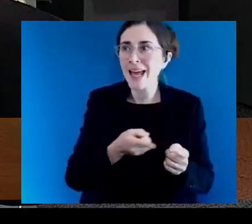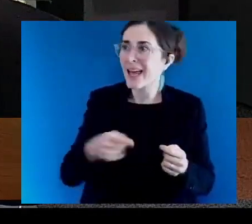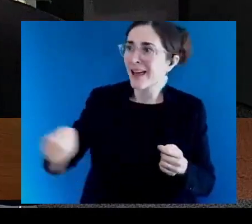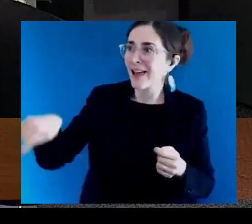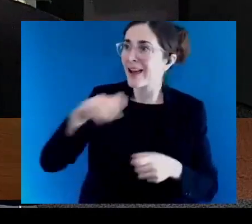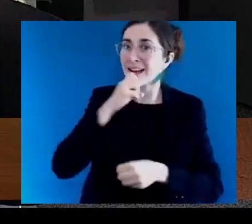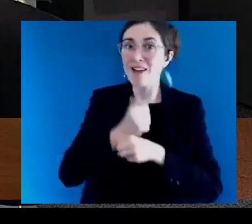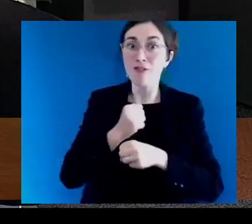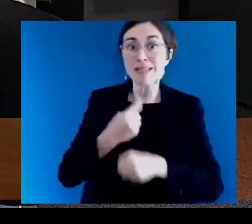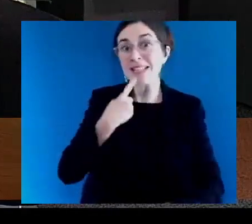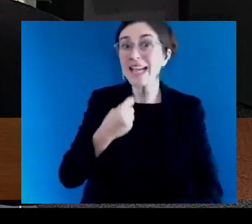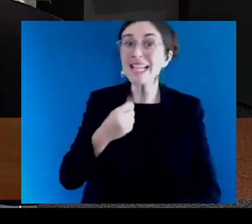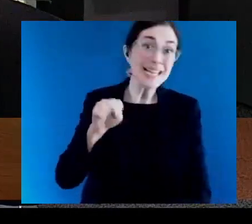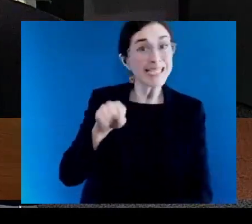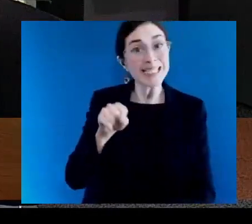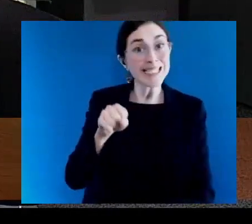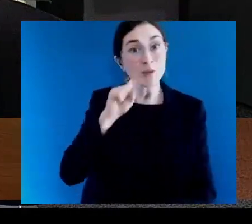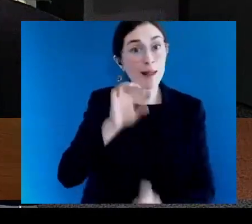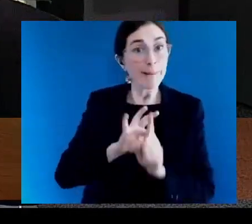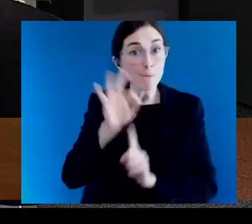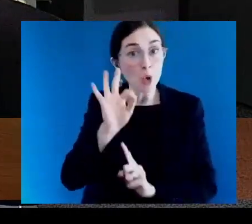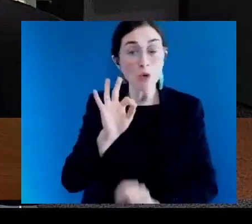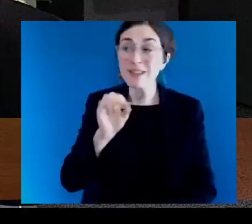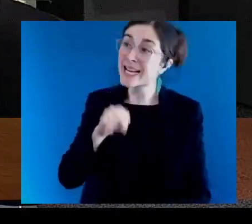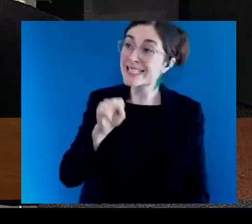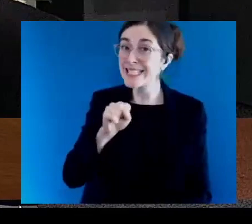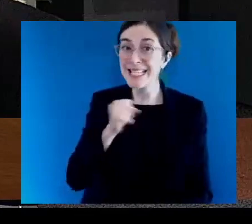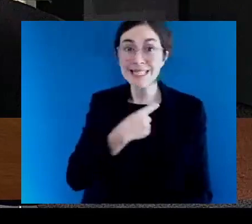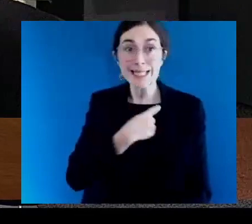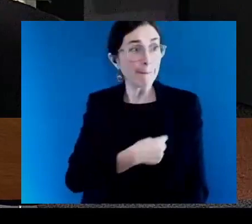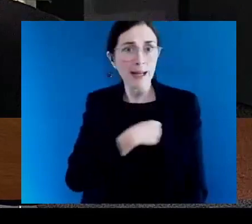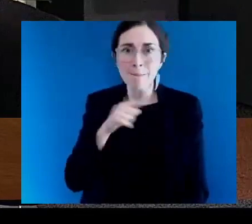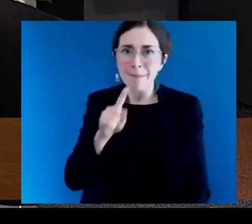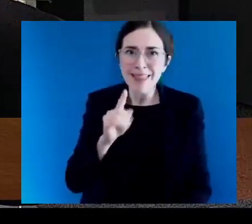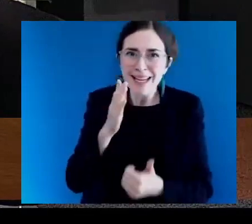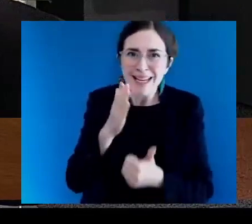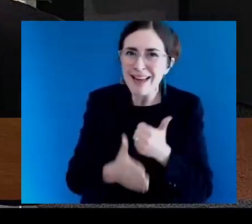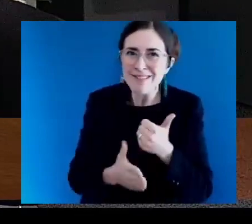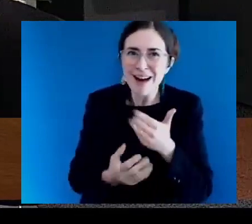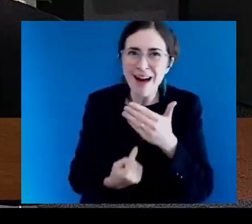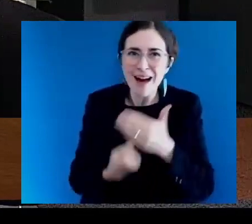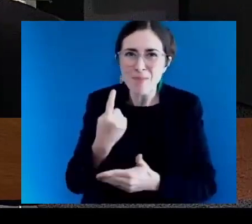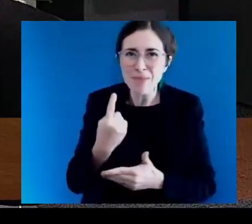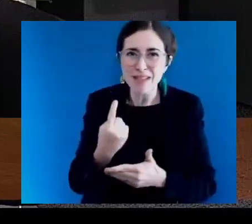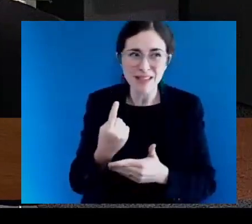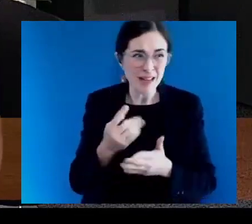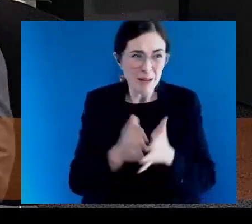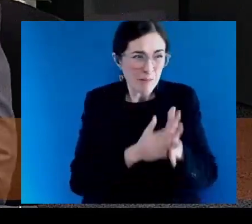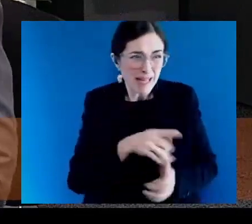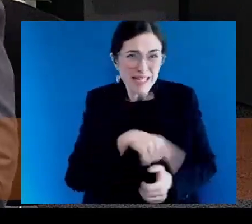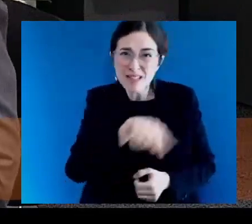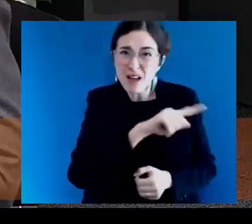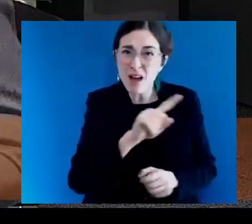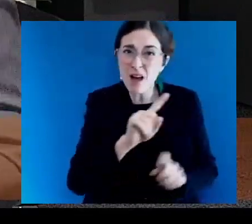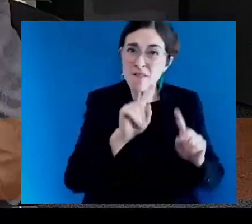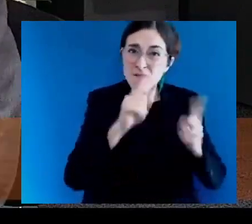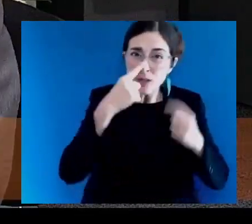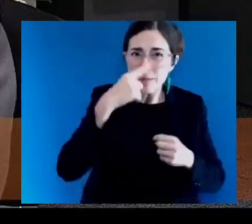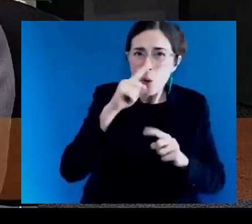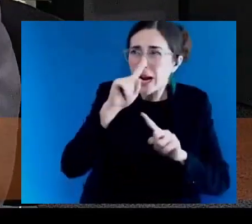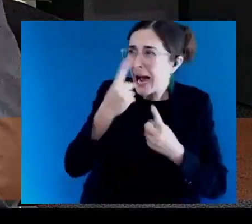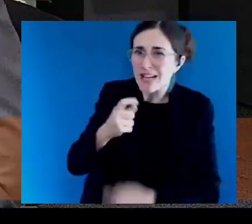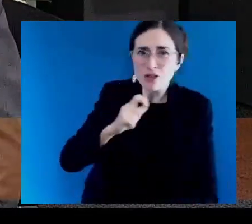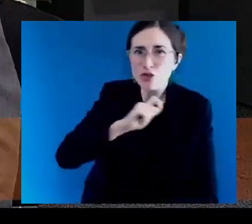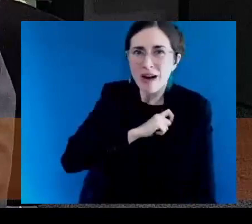commitments constantly that never get fulfilled. Why would First Peoples have any faith that things are going to be different?